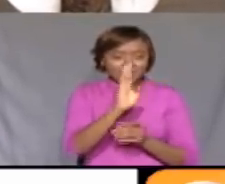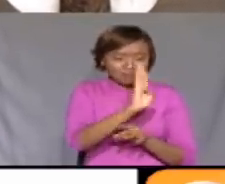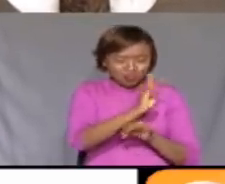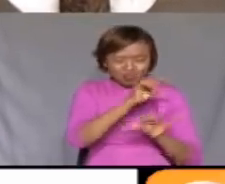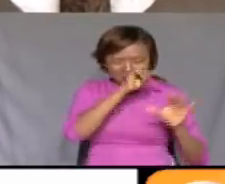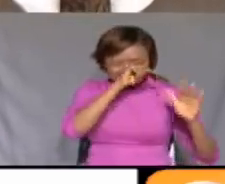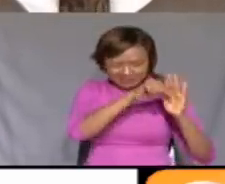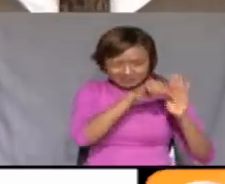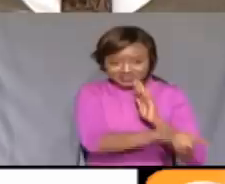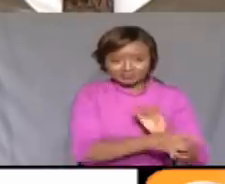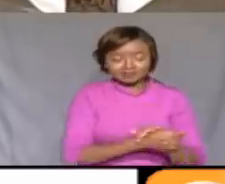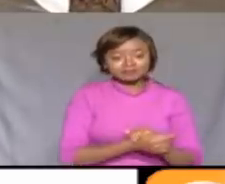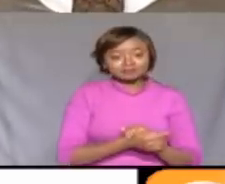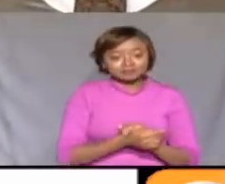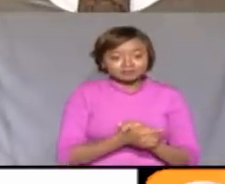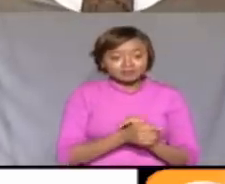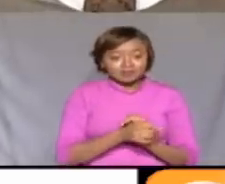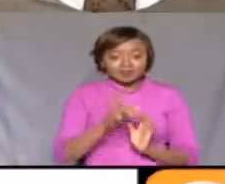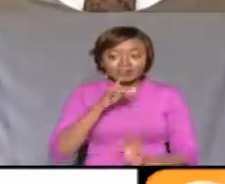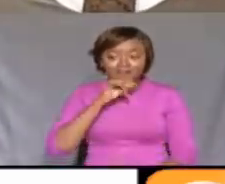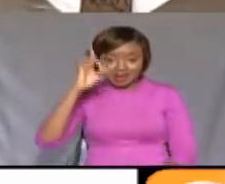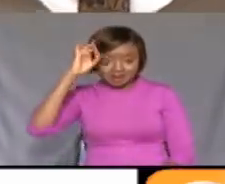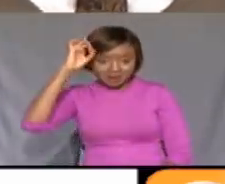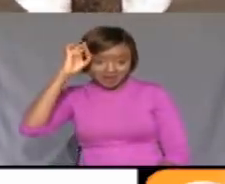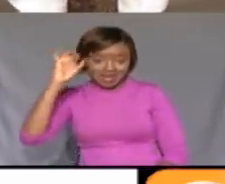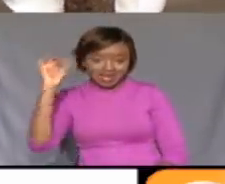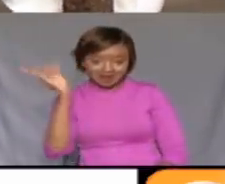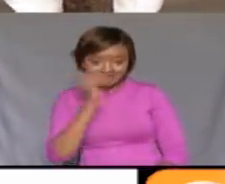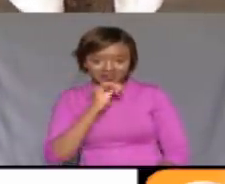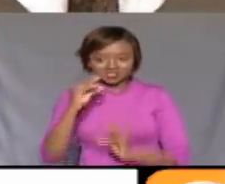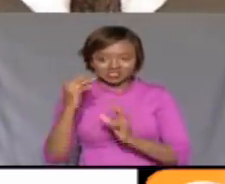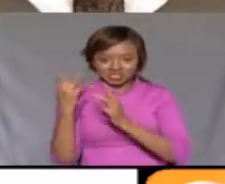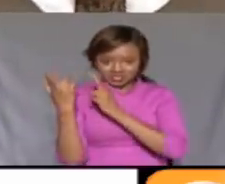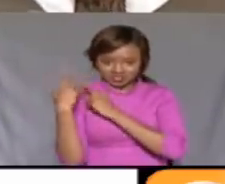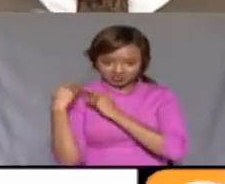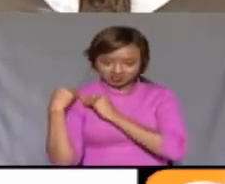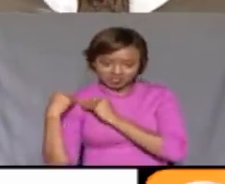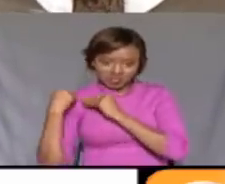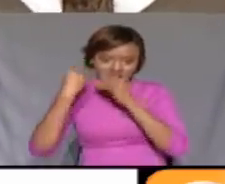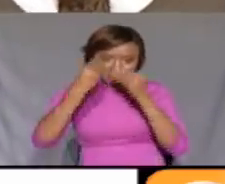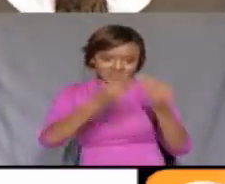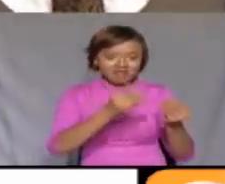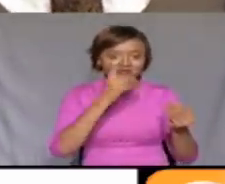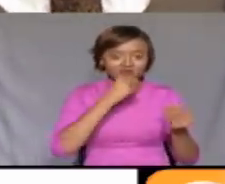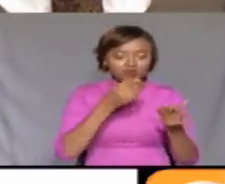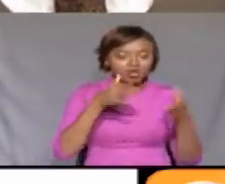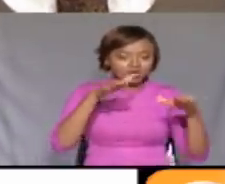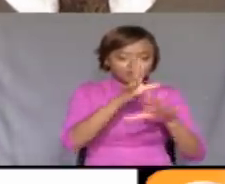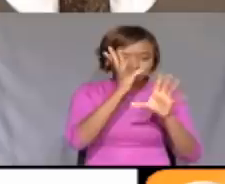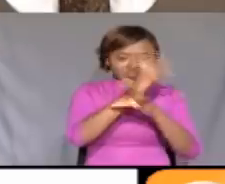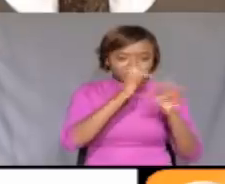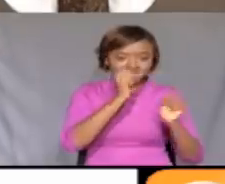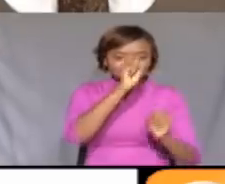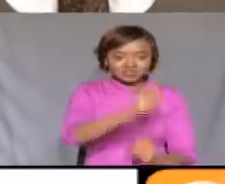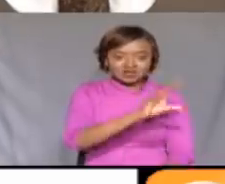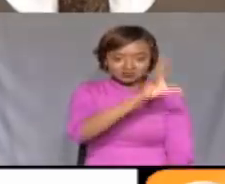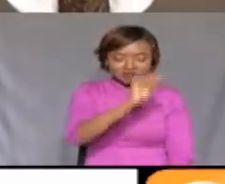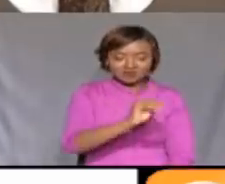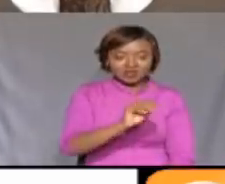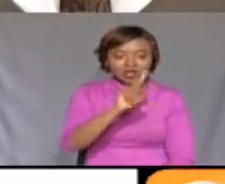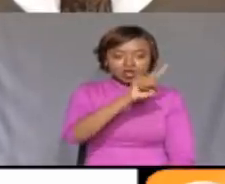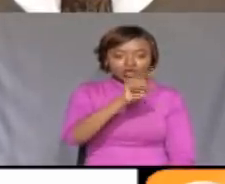Burundi. Then Mandela handed the mediator's role to the then Deputy President of South Africa, Jacob